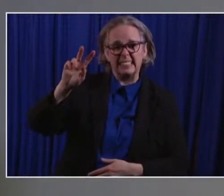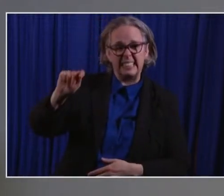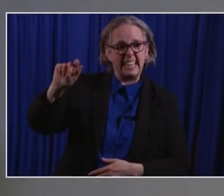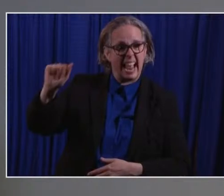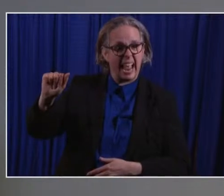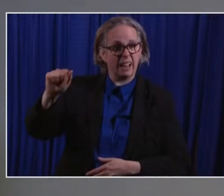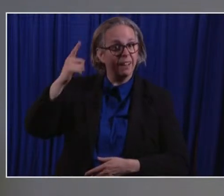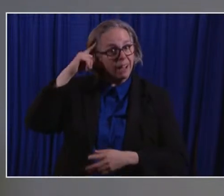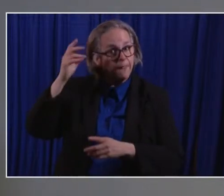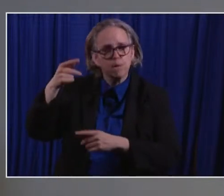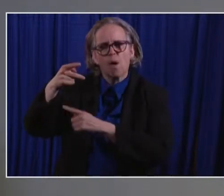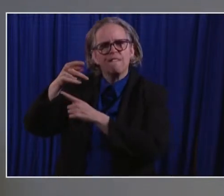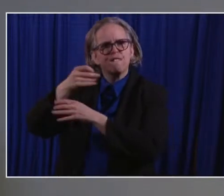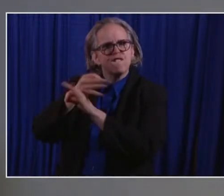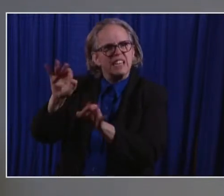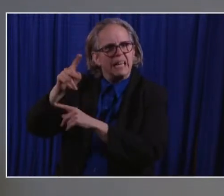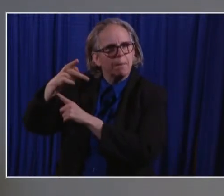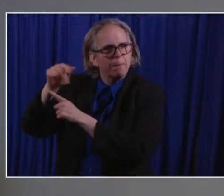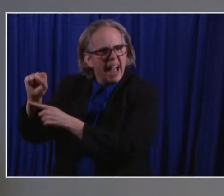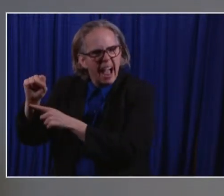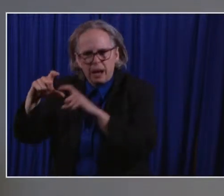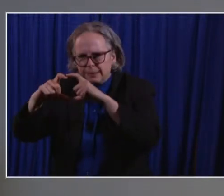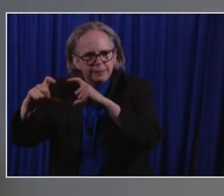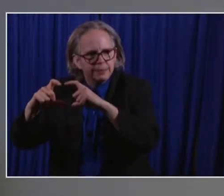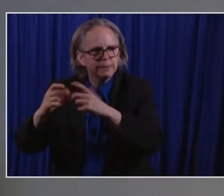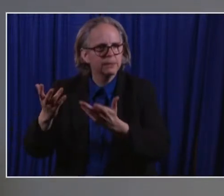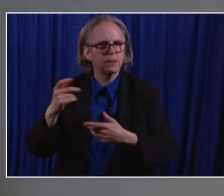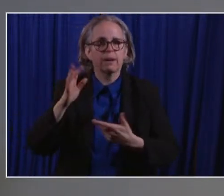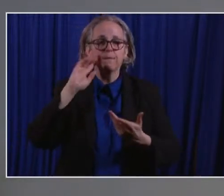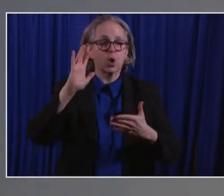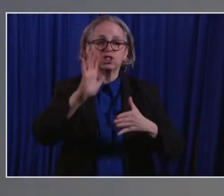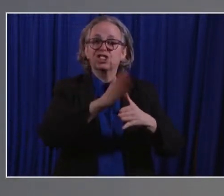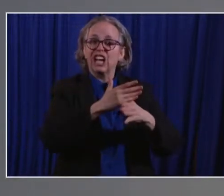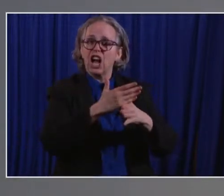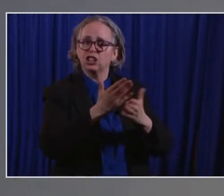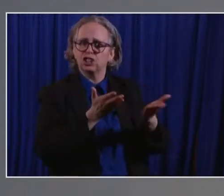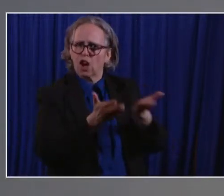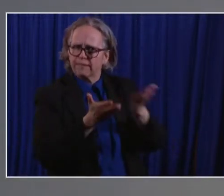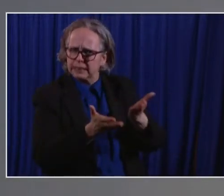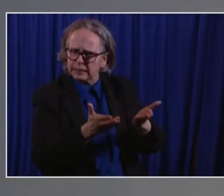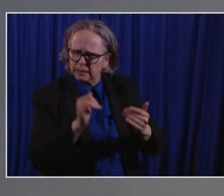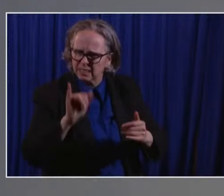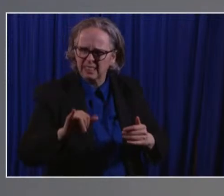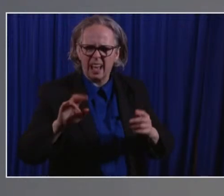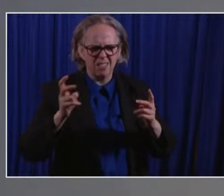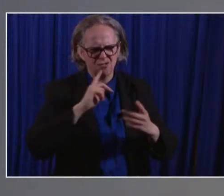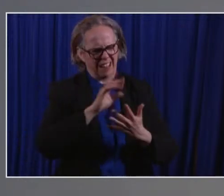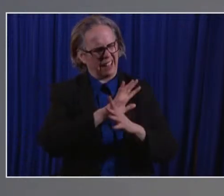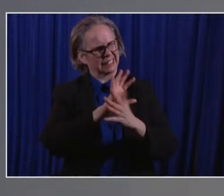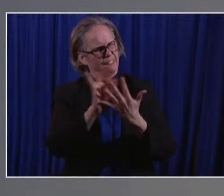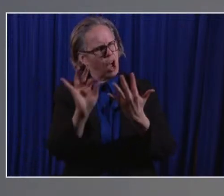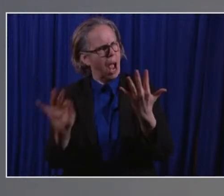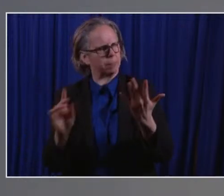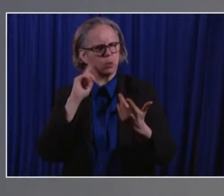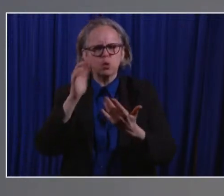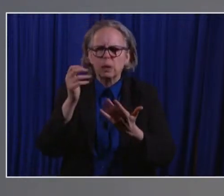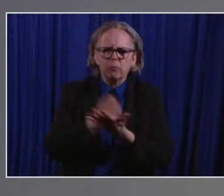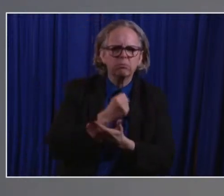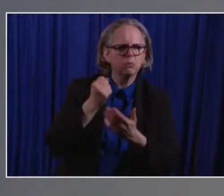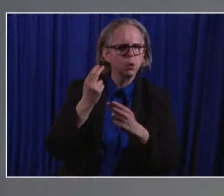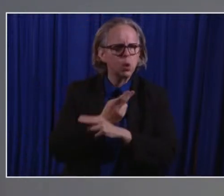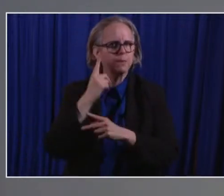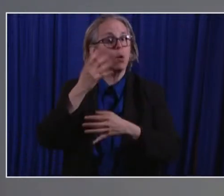Transportation Connect and our local churches. And I want to take a moment to acknowledge the incredible support that the faith community has provided, and the support